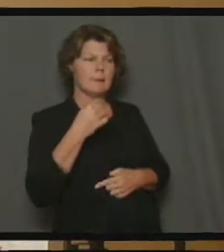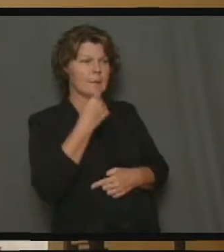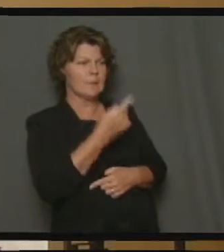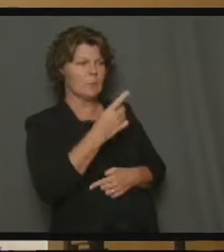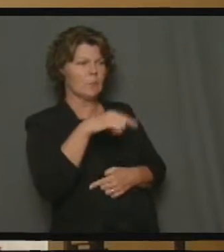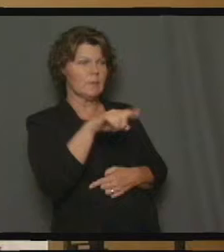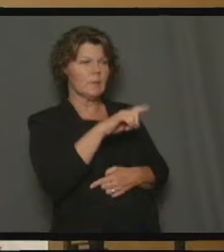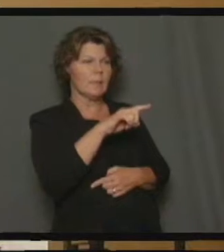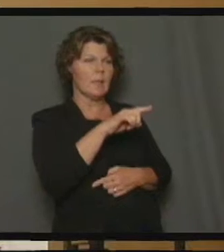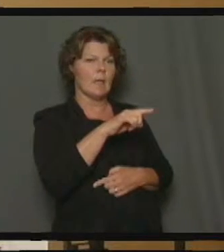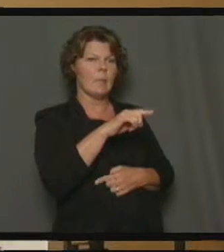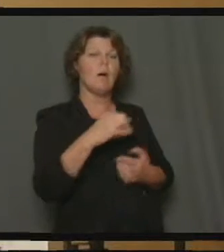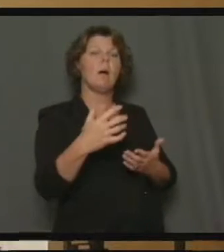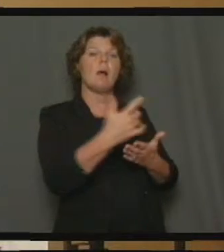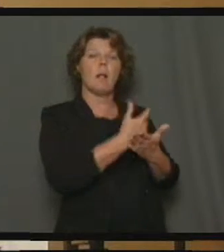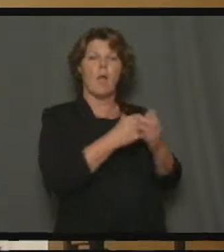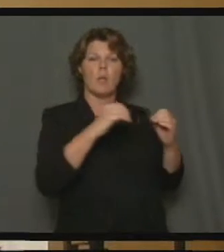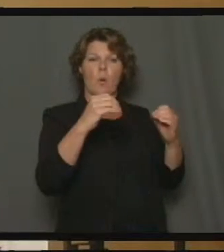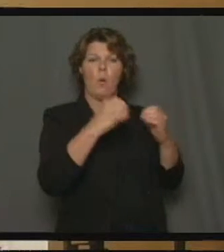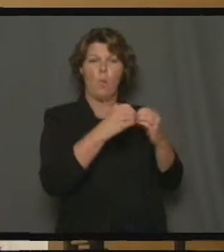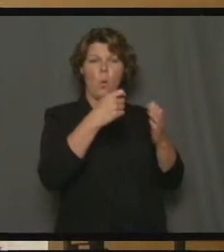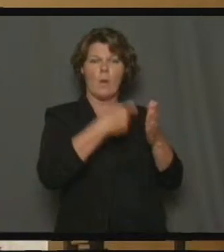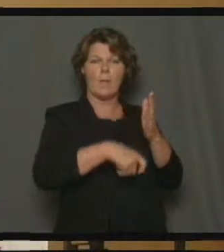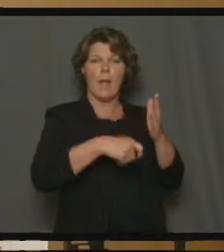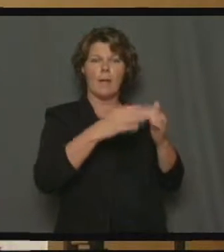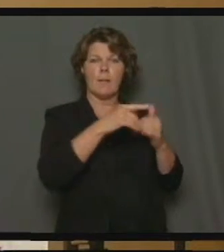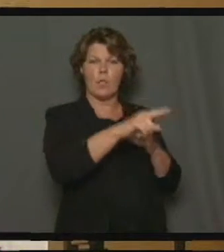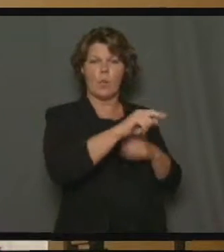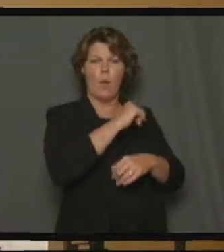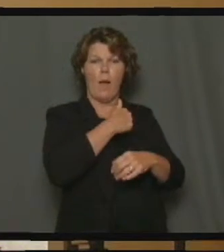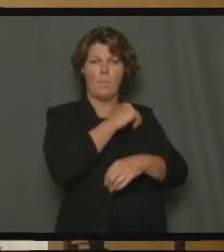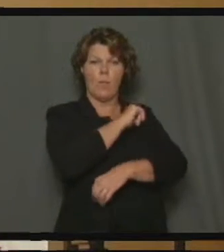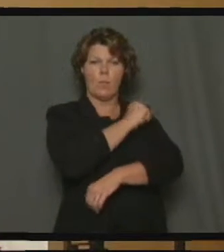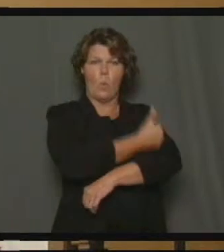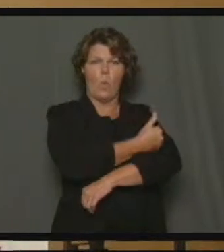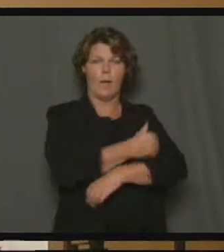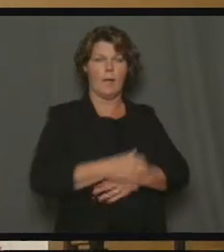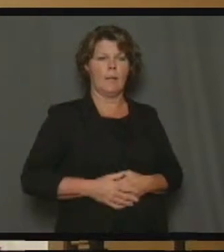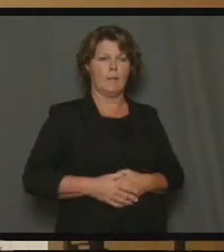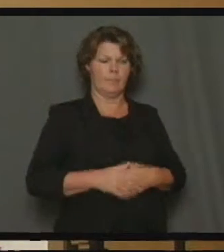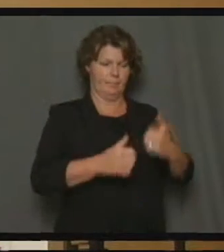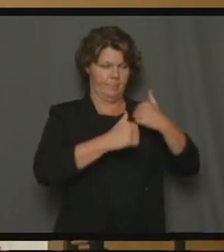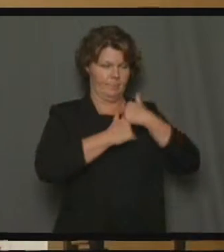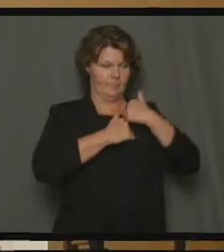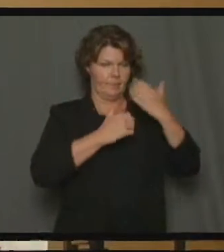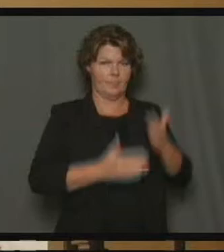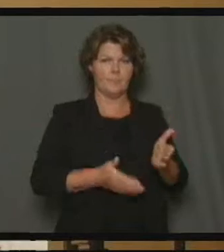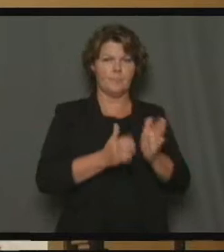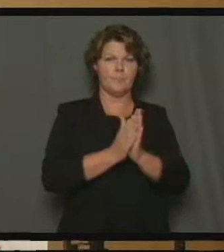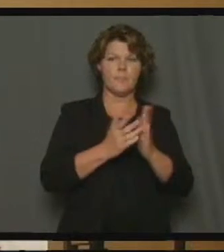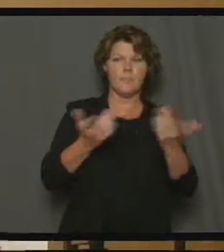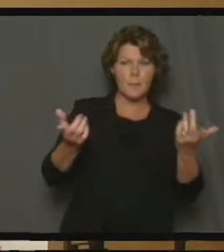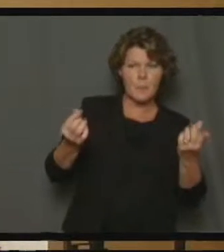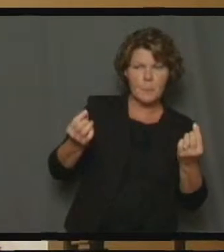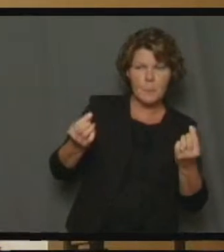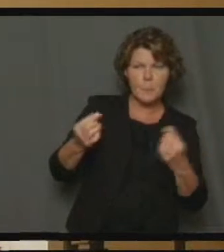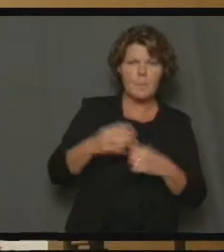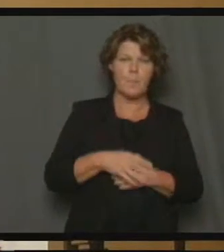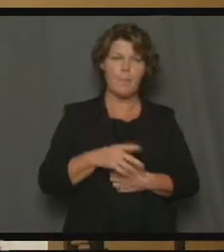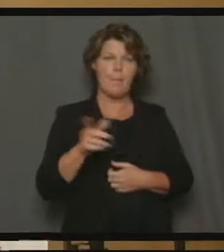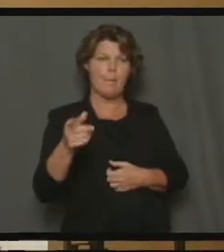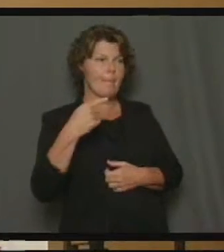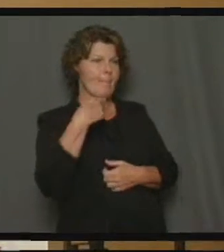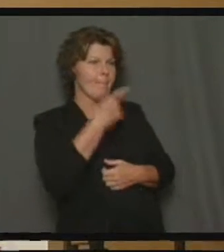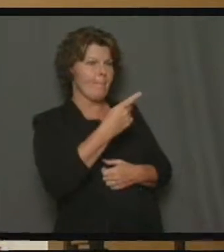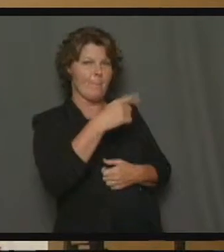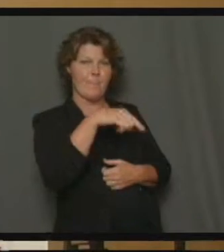said to them, collect no more than you are authorized to do. Soldiers also asked him, and we, what shall we do?